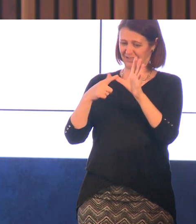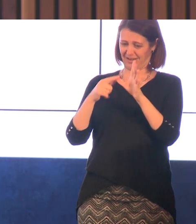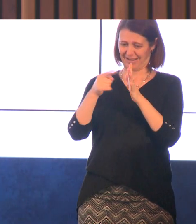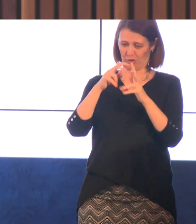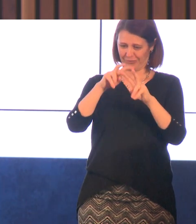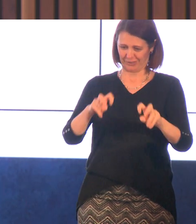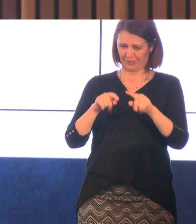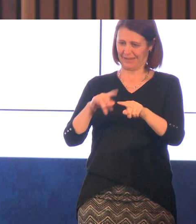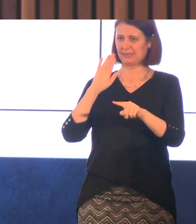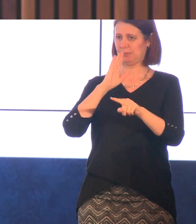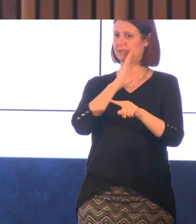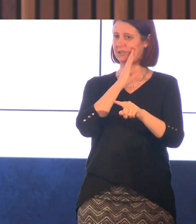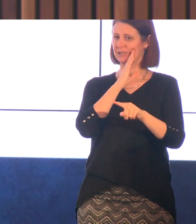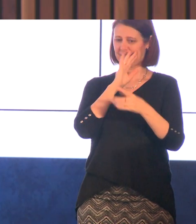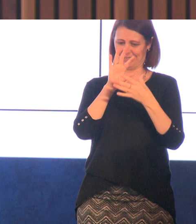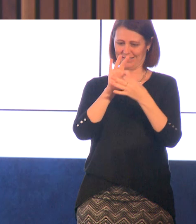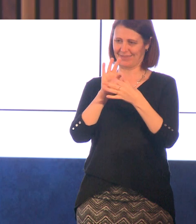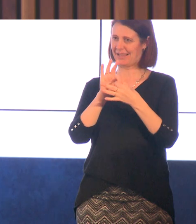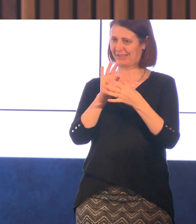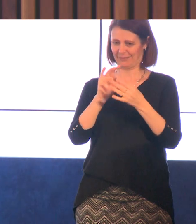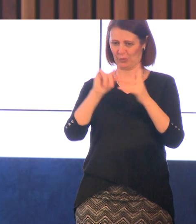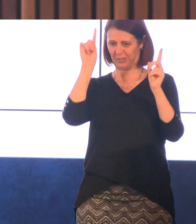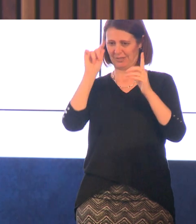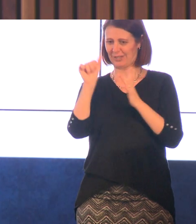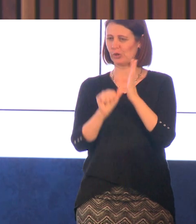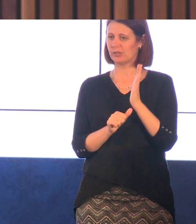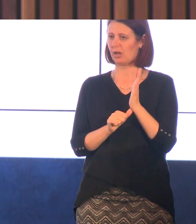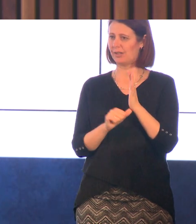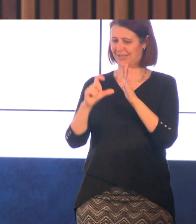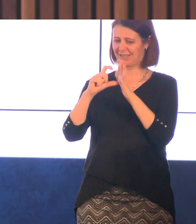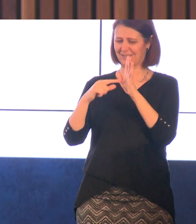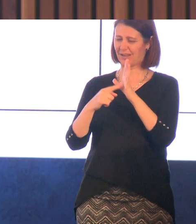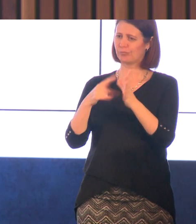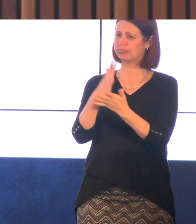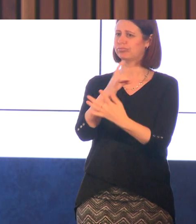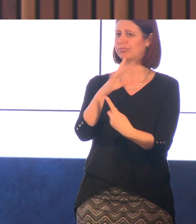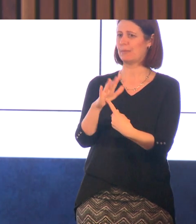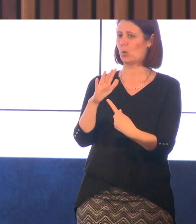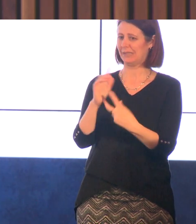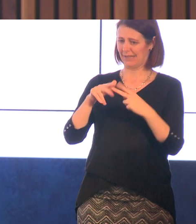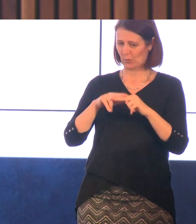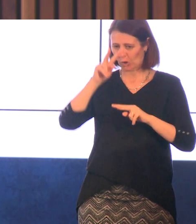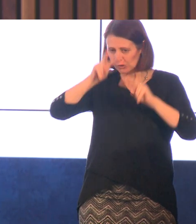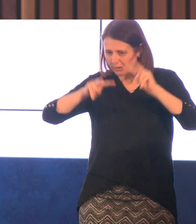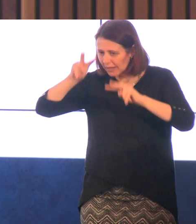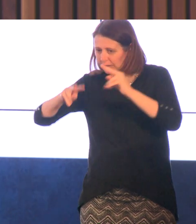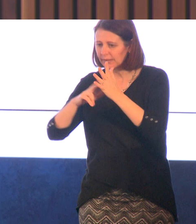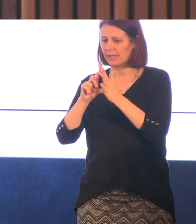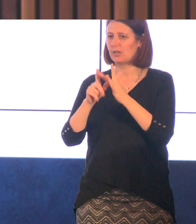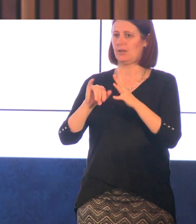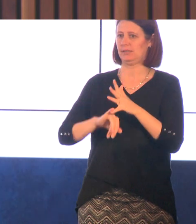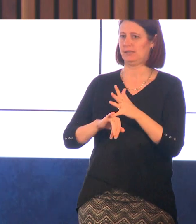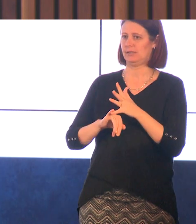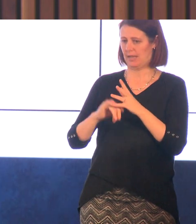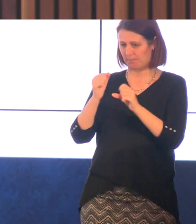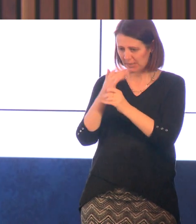are the missing links in the current agenda. Data is essential if we're going to analyse the NDIS